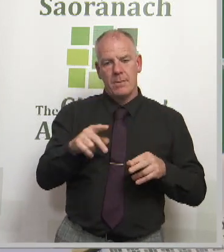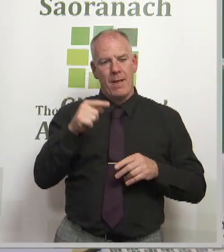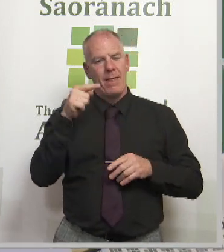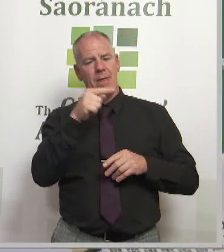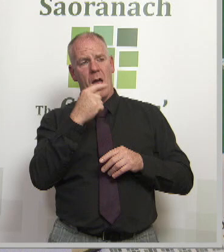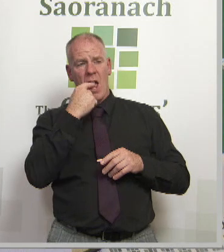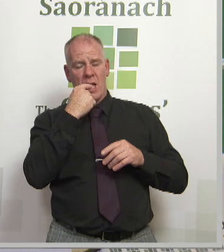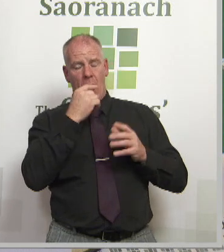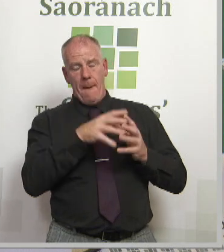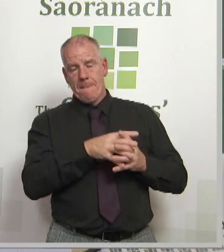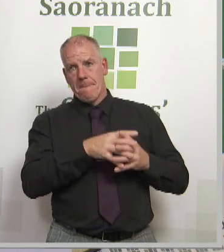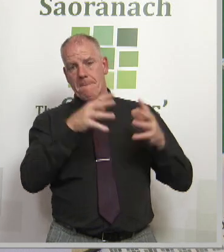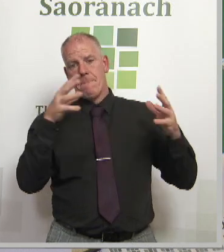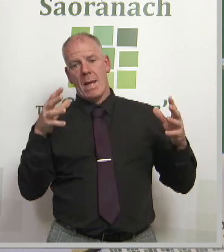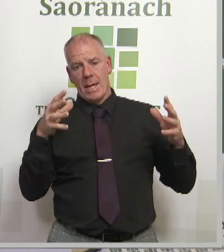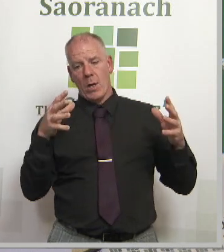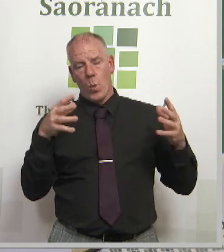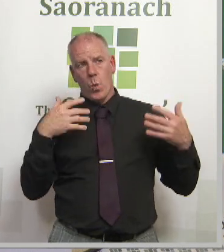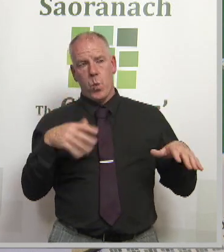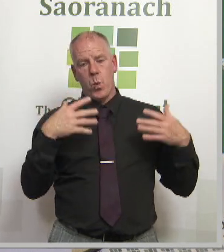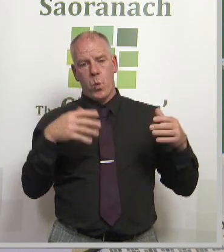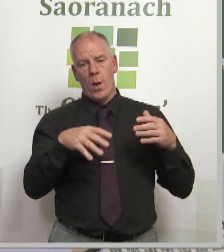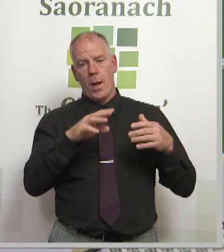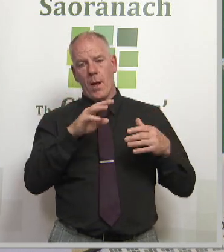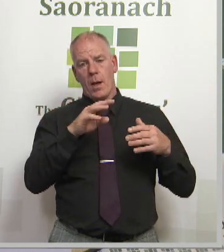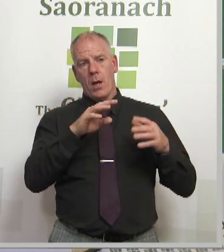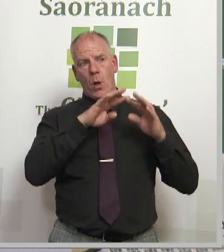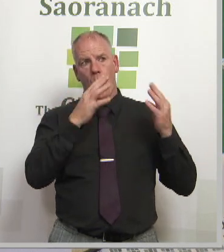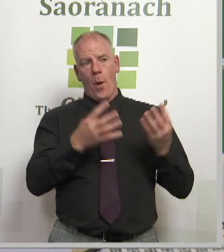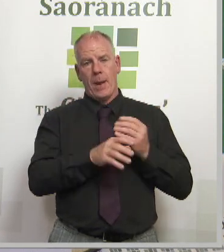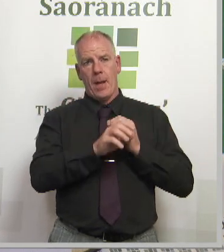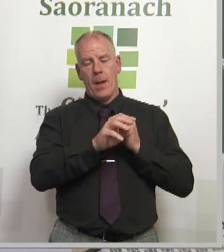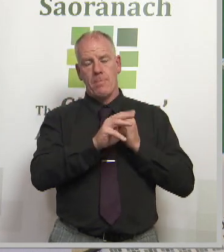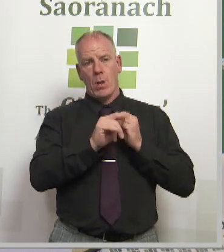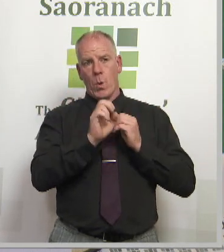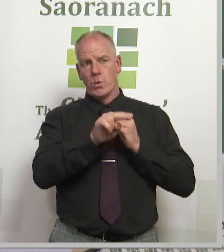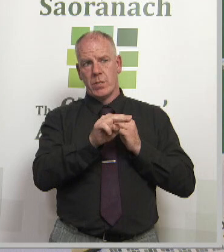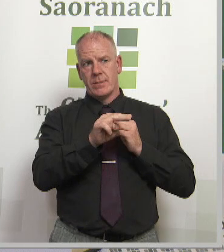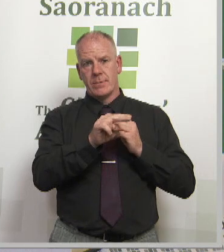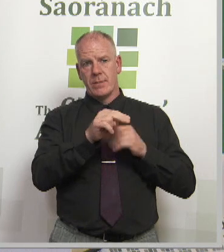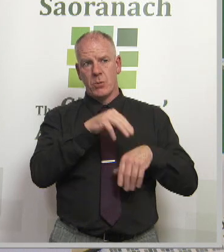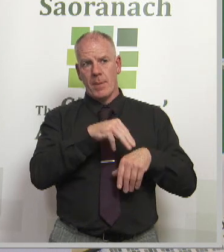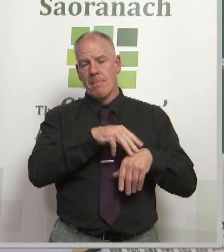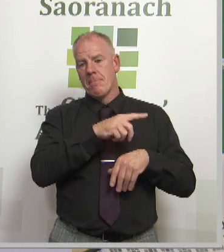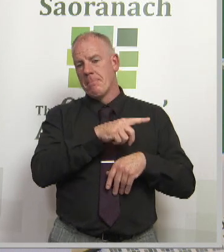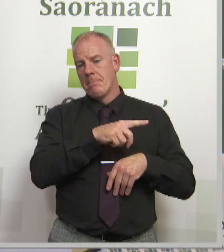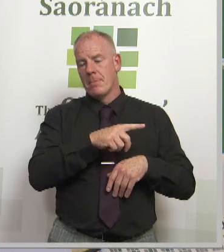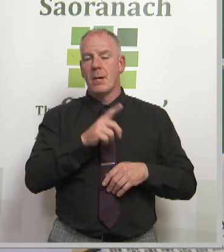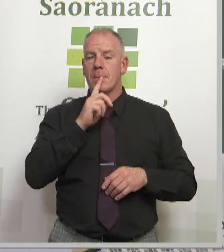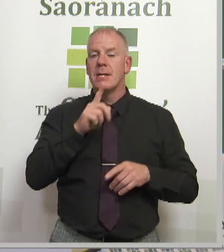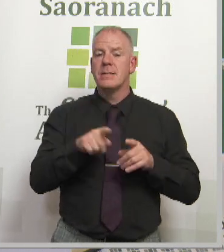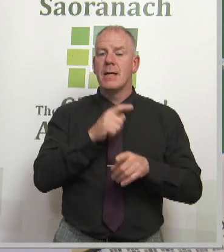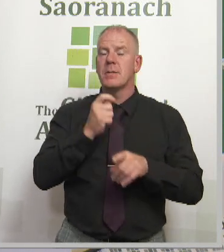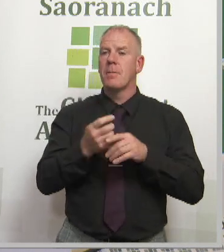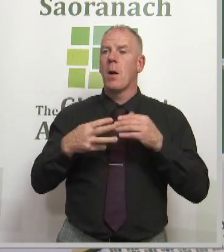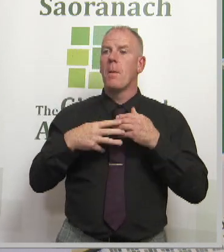are a hugely significant country in terms of the global ecological footprint. But